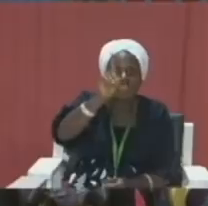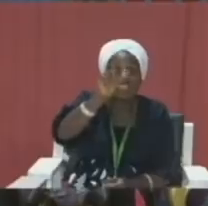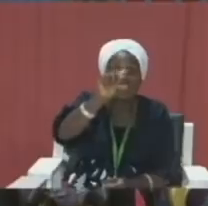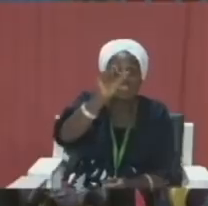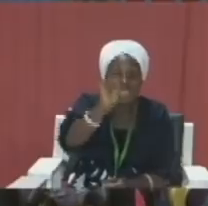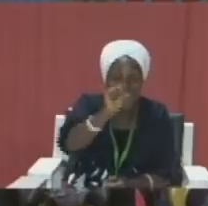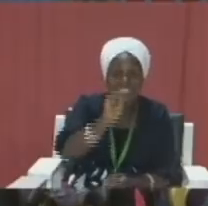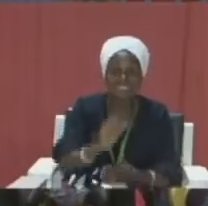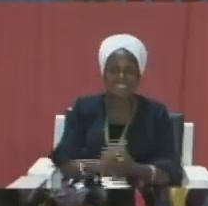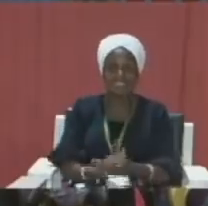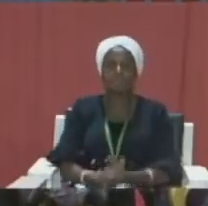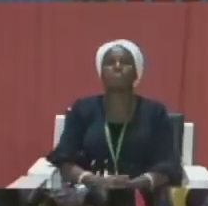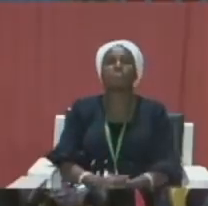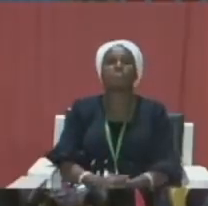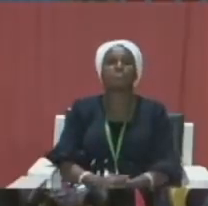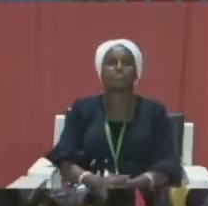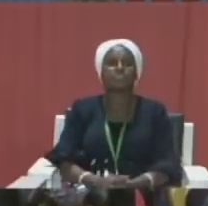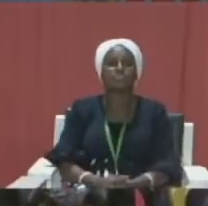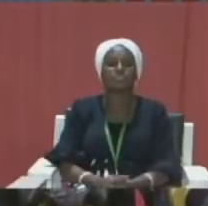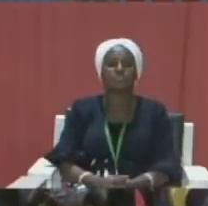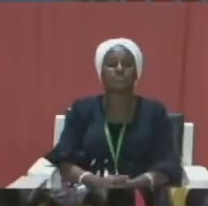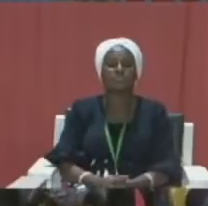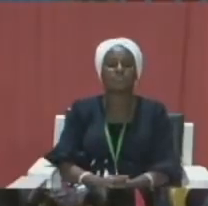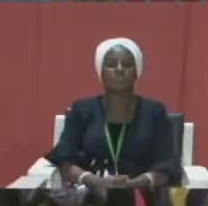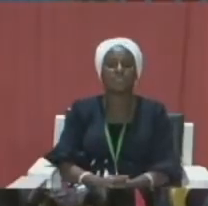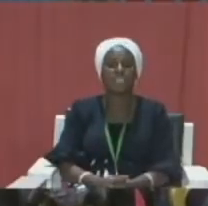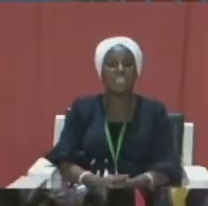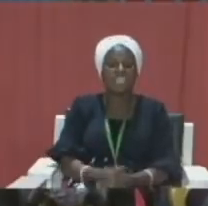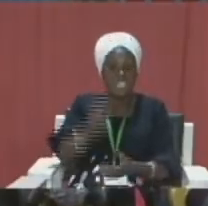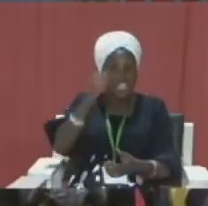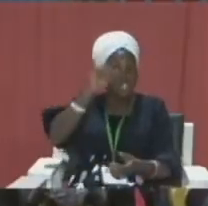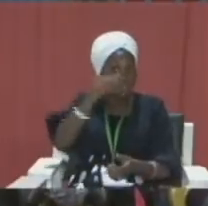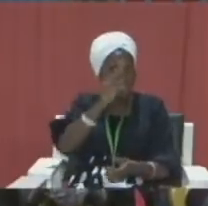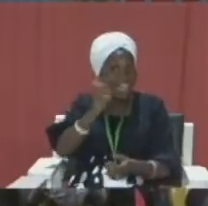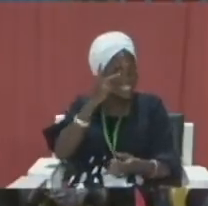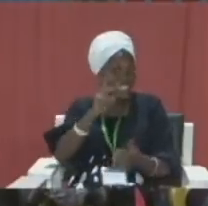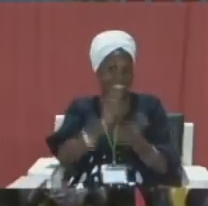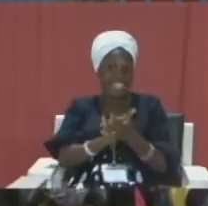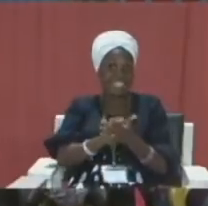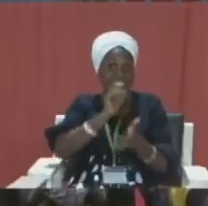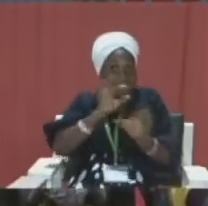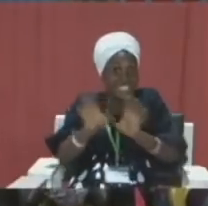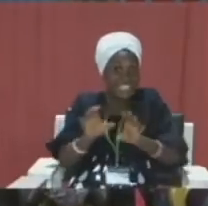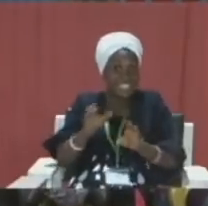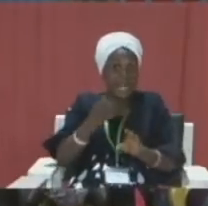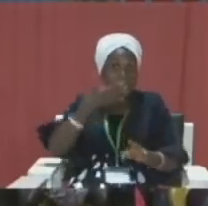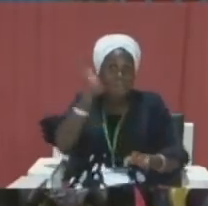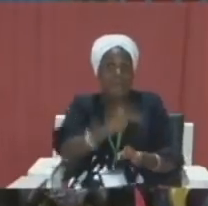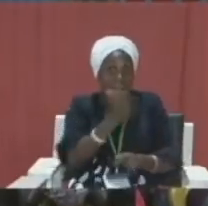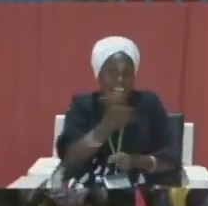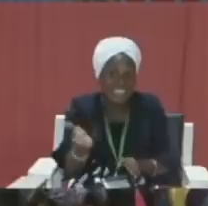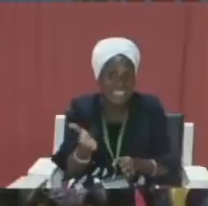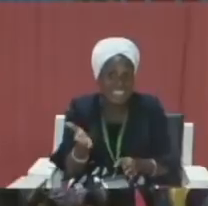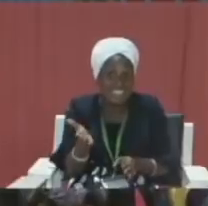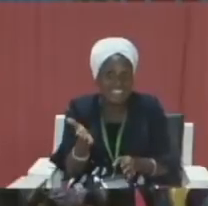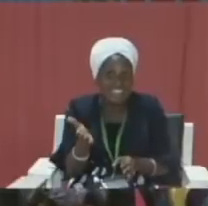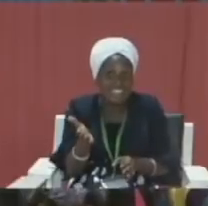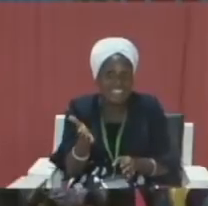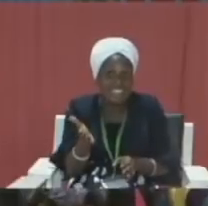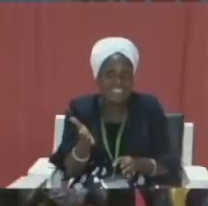seeing that he had done terrible evil and unwilling to make